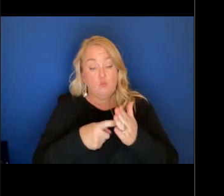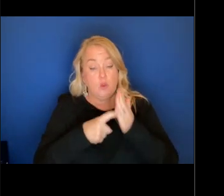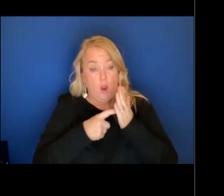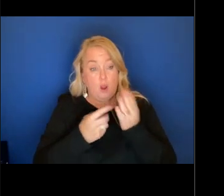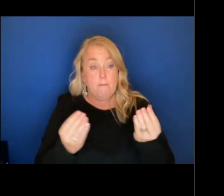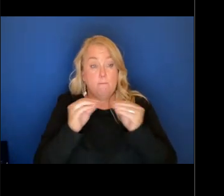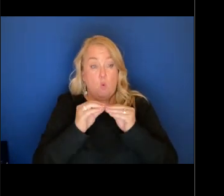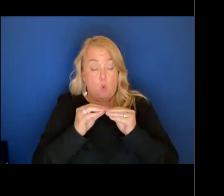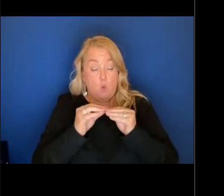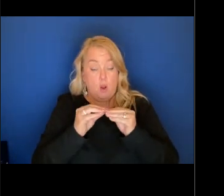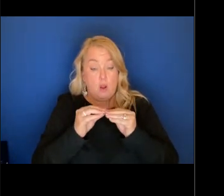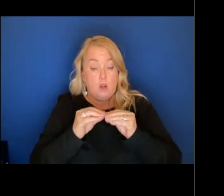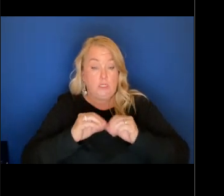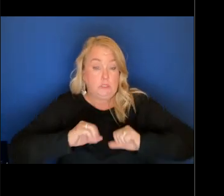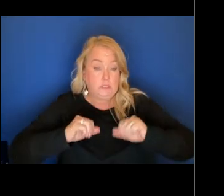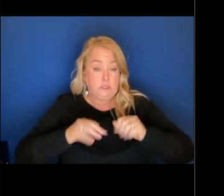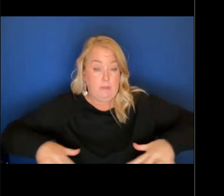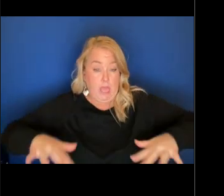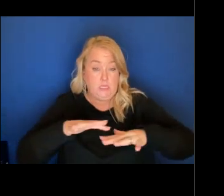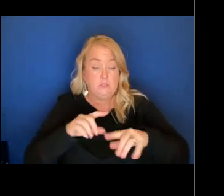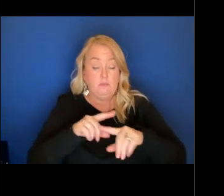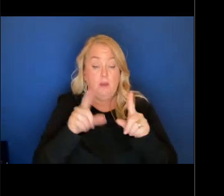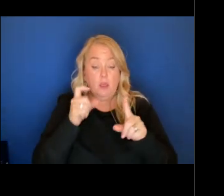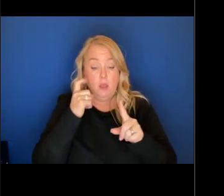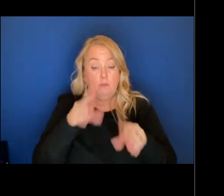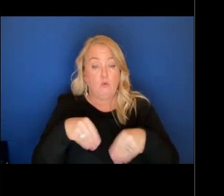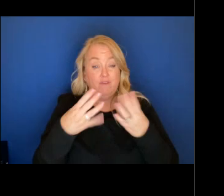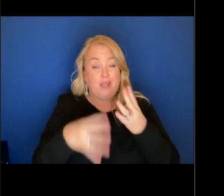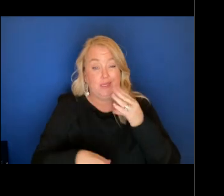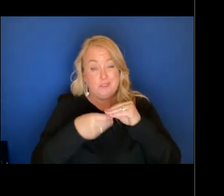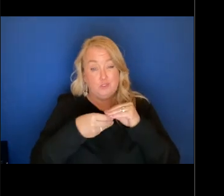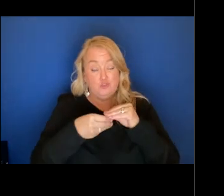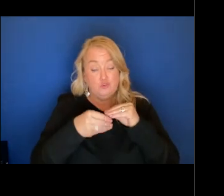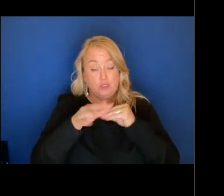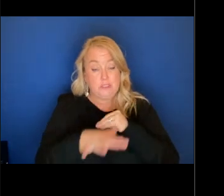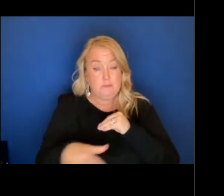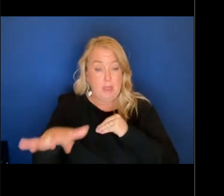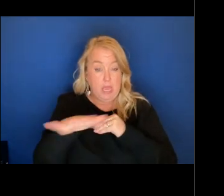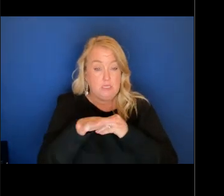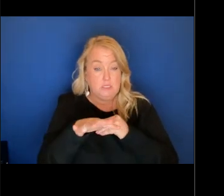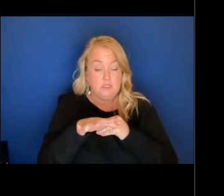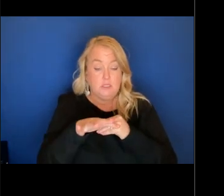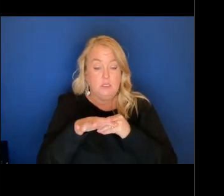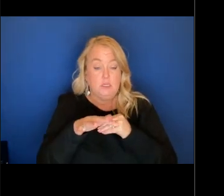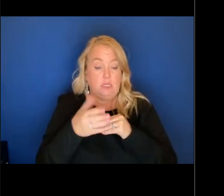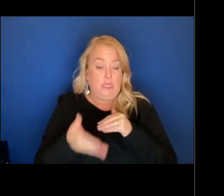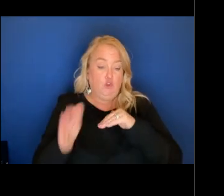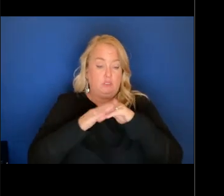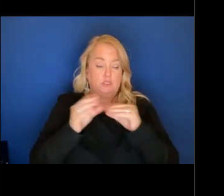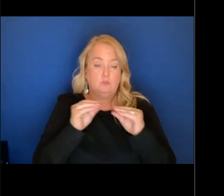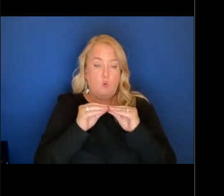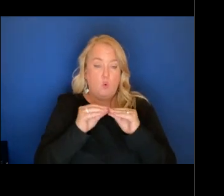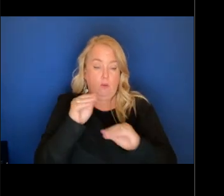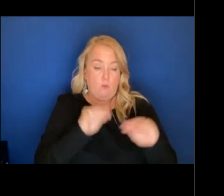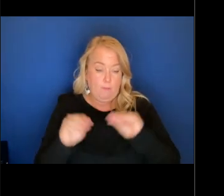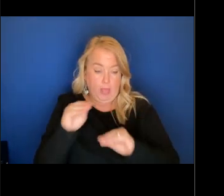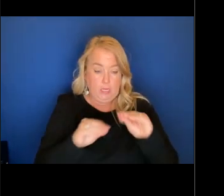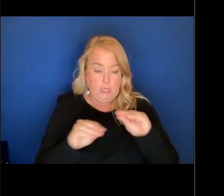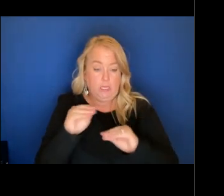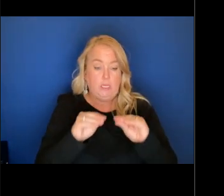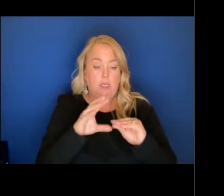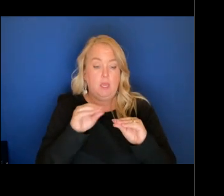more space, and therefore providing additional space increases accessibility and maneuverability for these